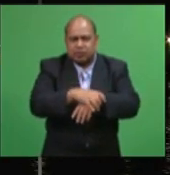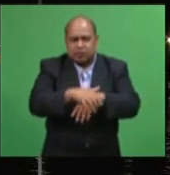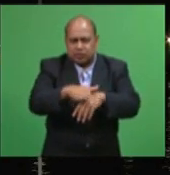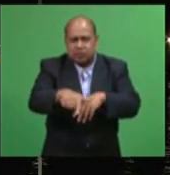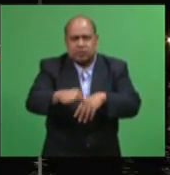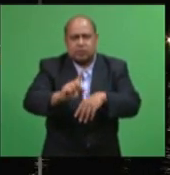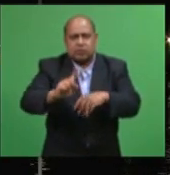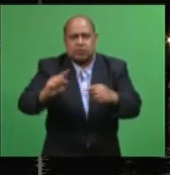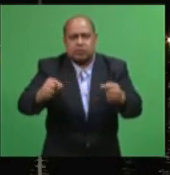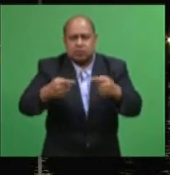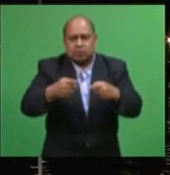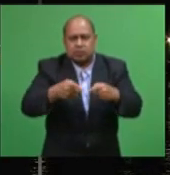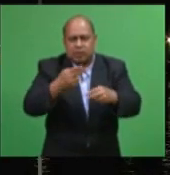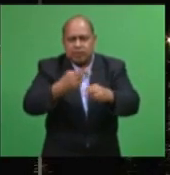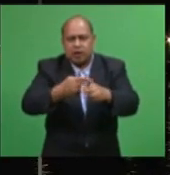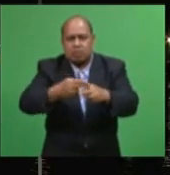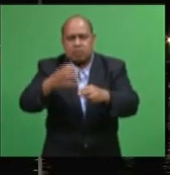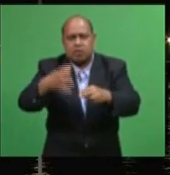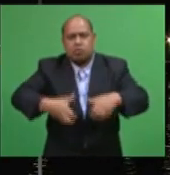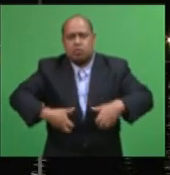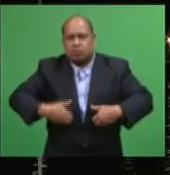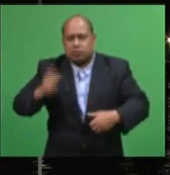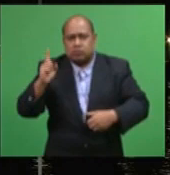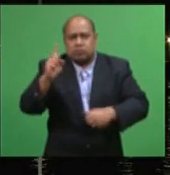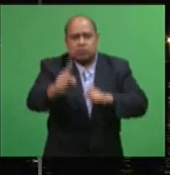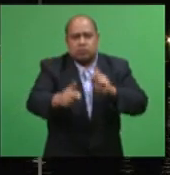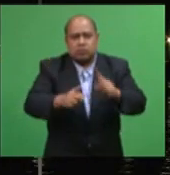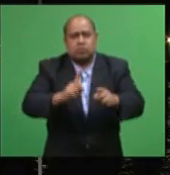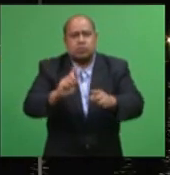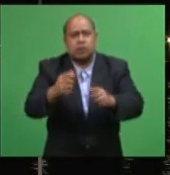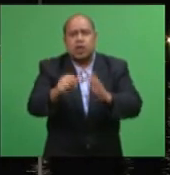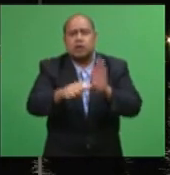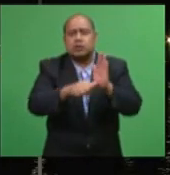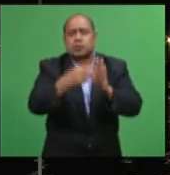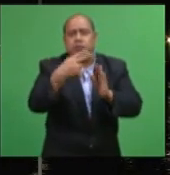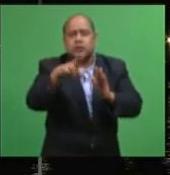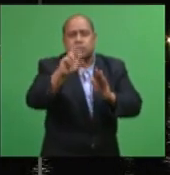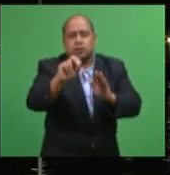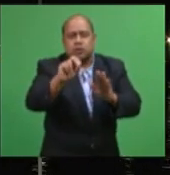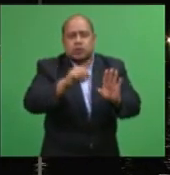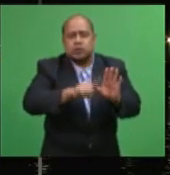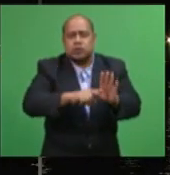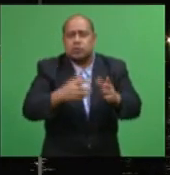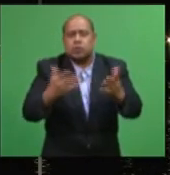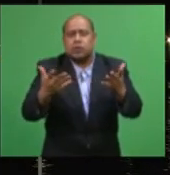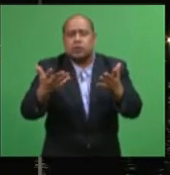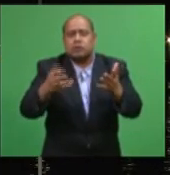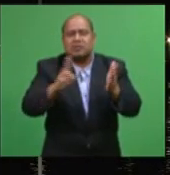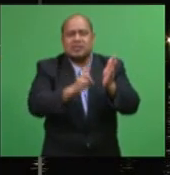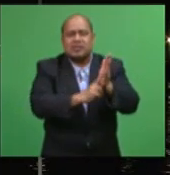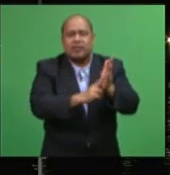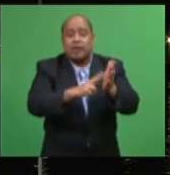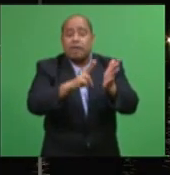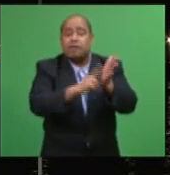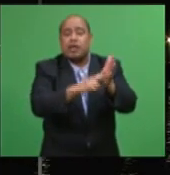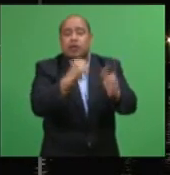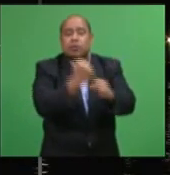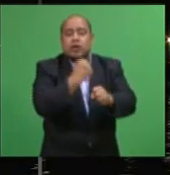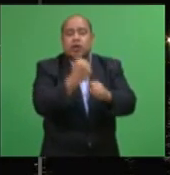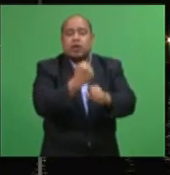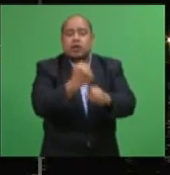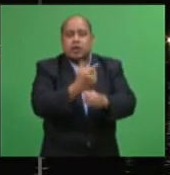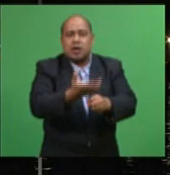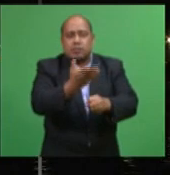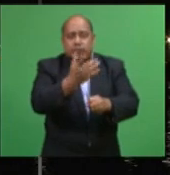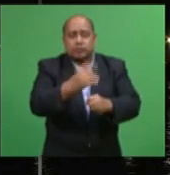20-year-old farmer of Natolevu, lodged a complaint at the Vatukola police station. He claims he was assaulted by police